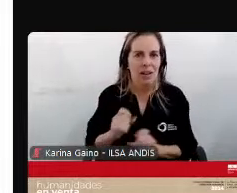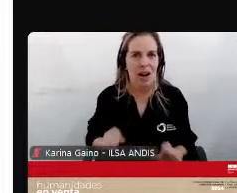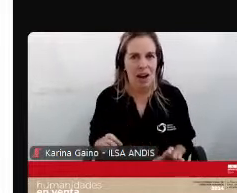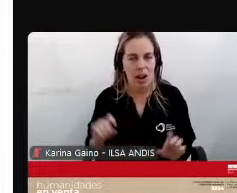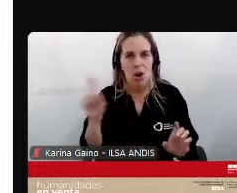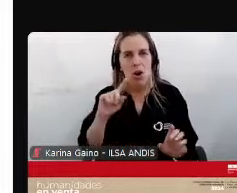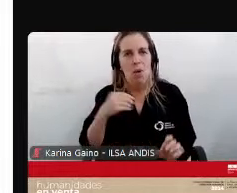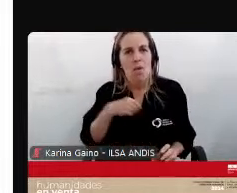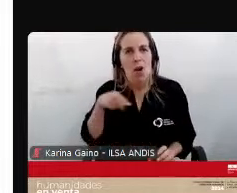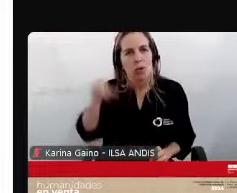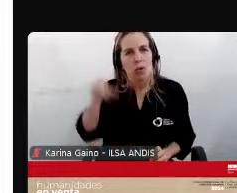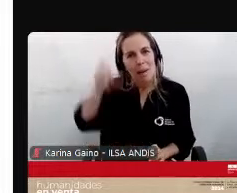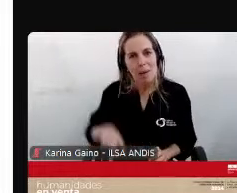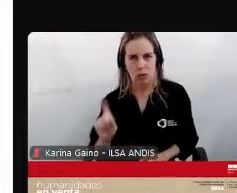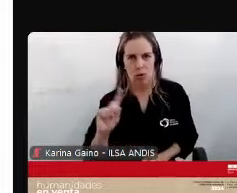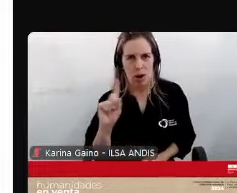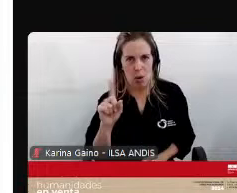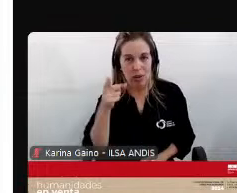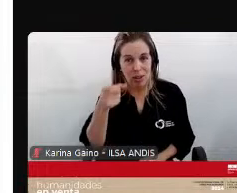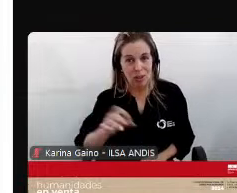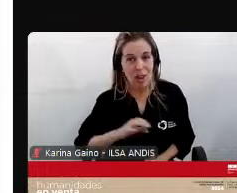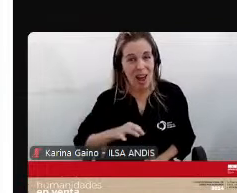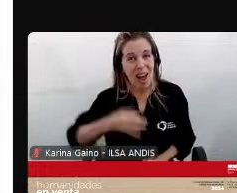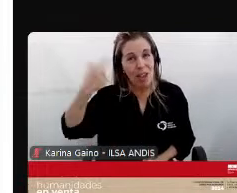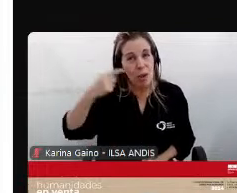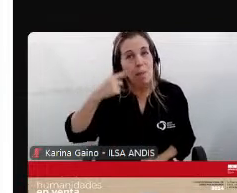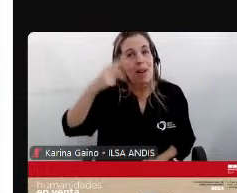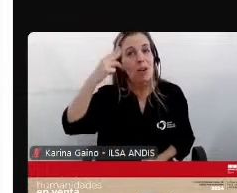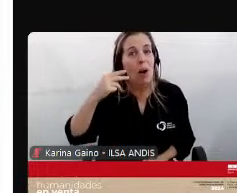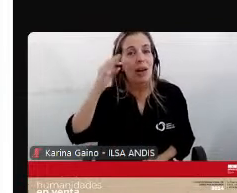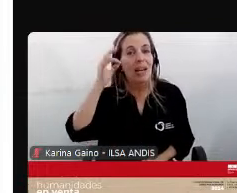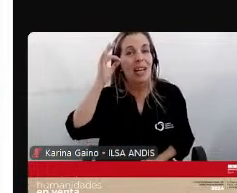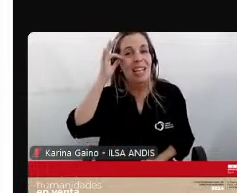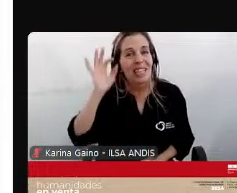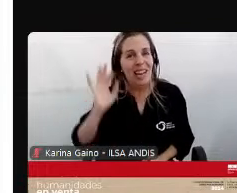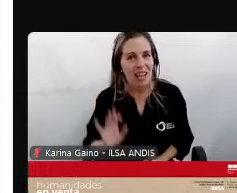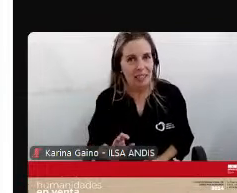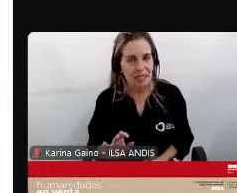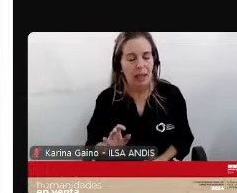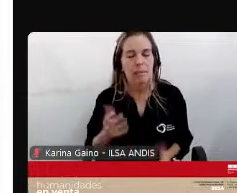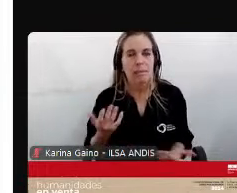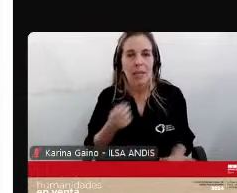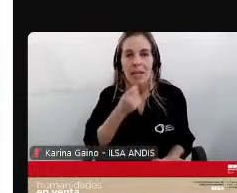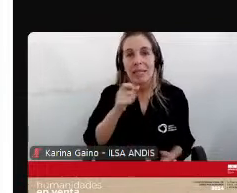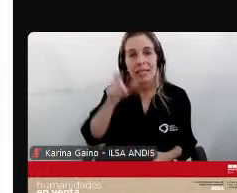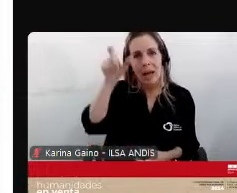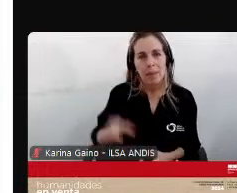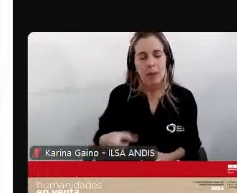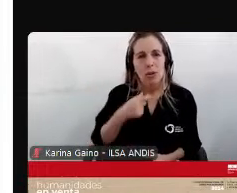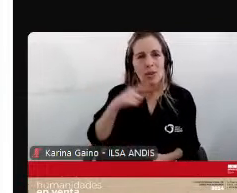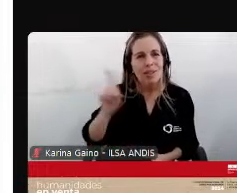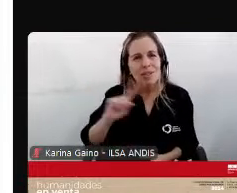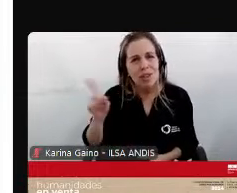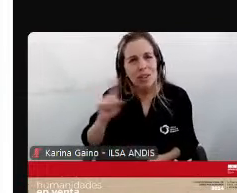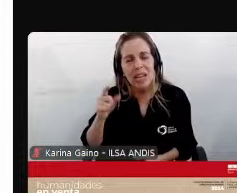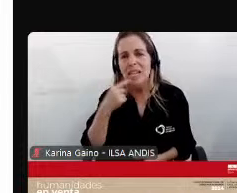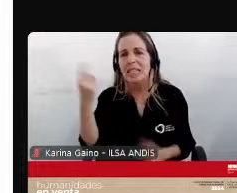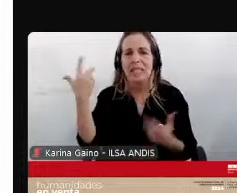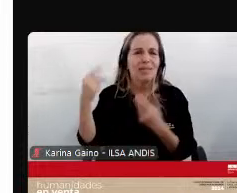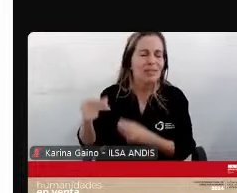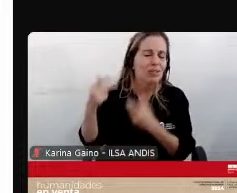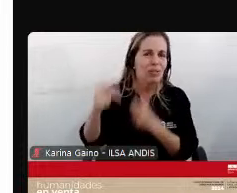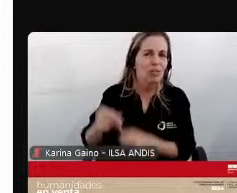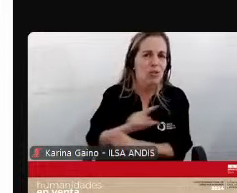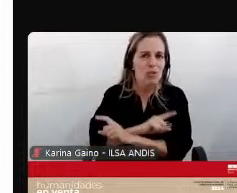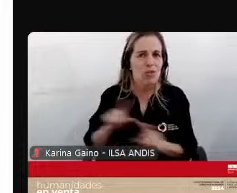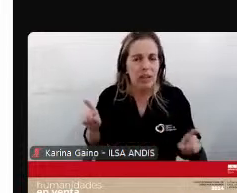right? So there needs to be involuntariness, meaning that the individual who is in forced labor did not offer themselves voluntarily to do